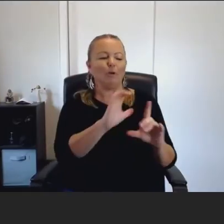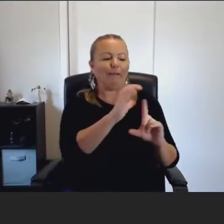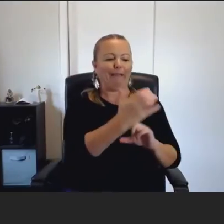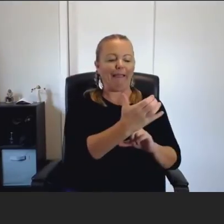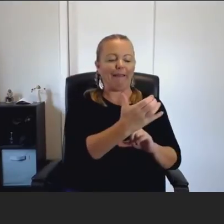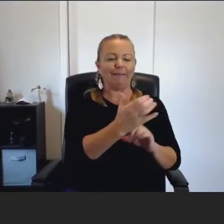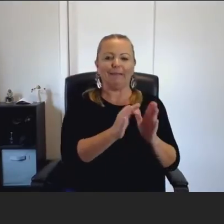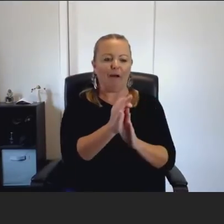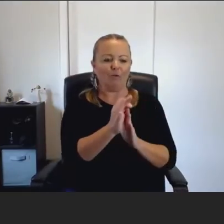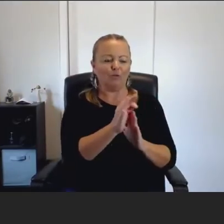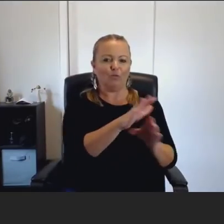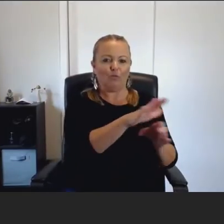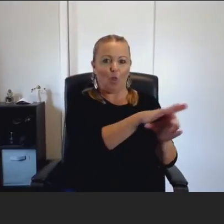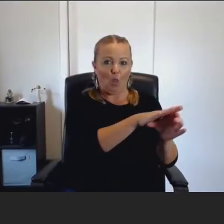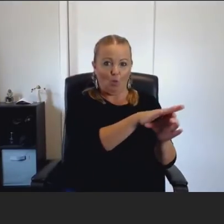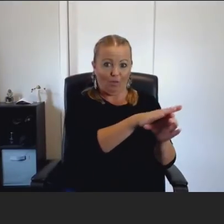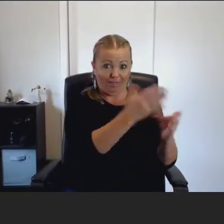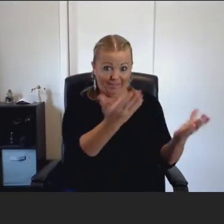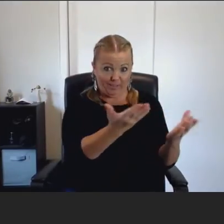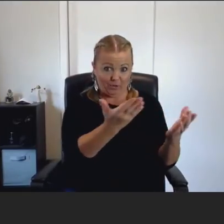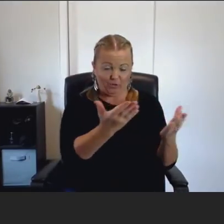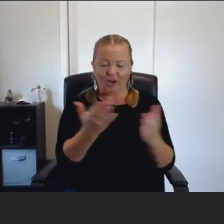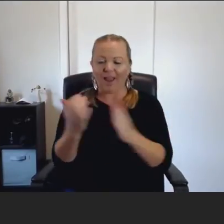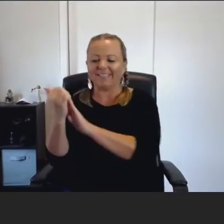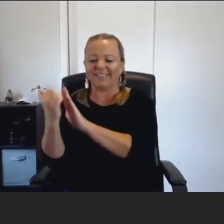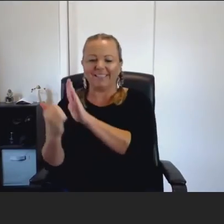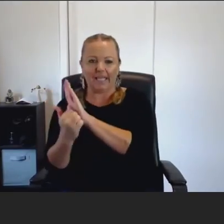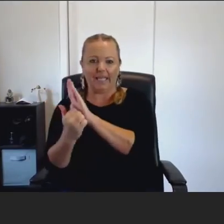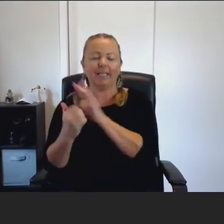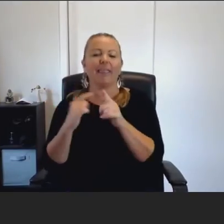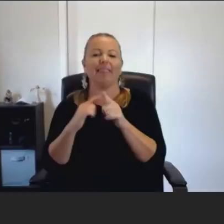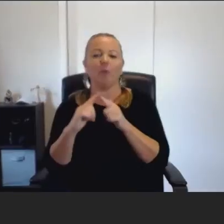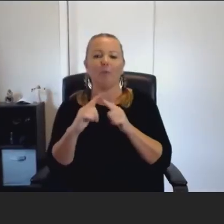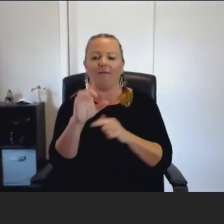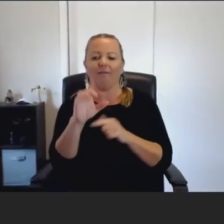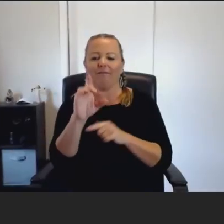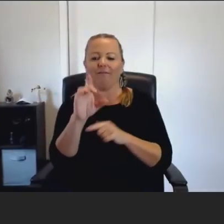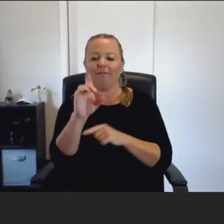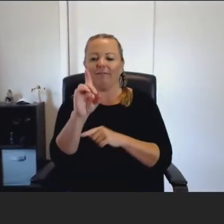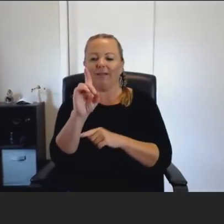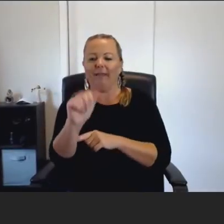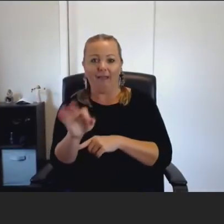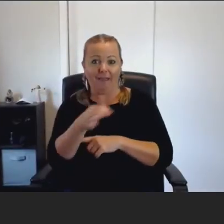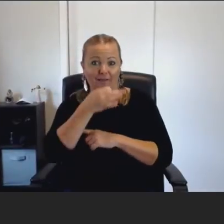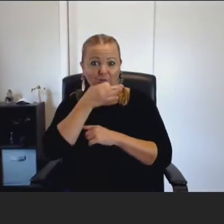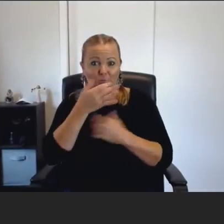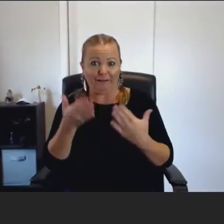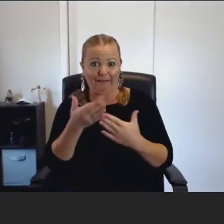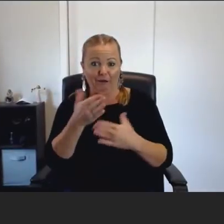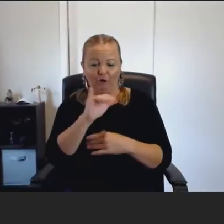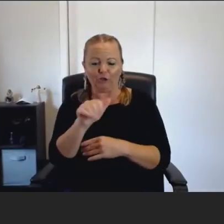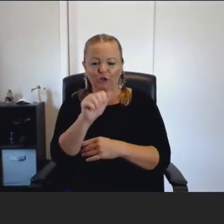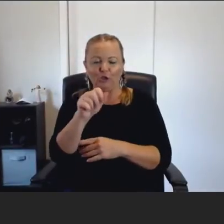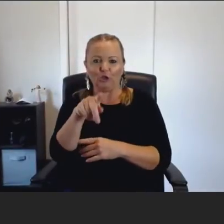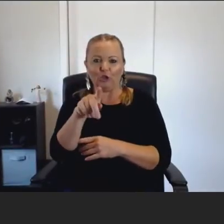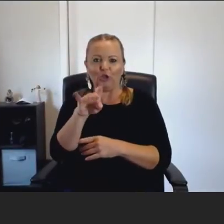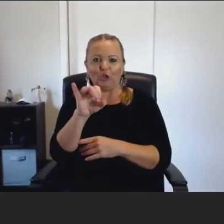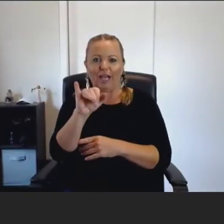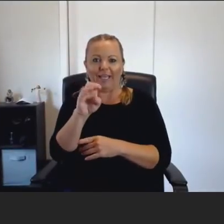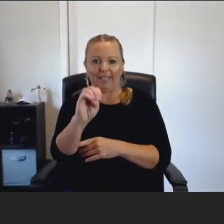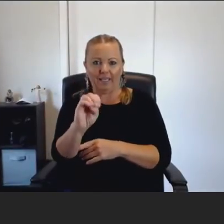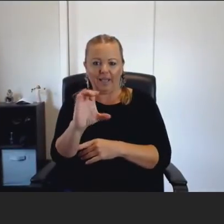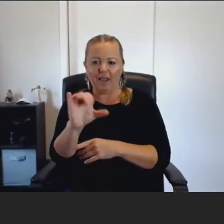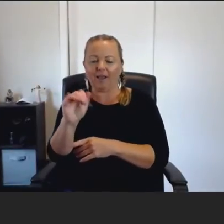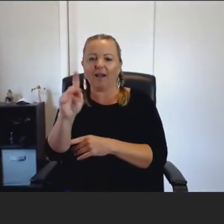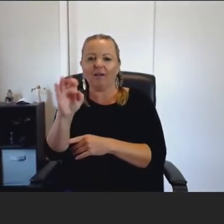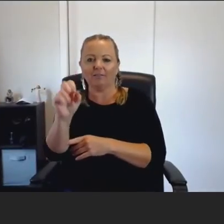state. Then we are lucky enough to have our data expert from the Crosse County Health Department, Jackie Cutts, with us to